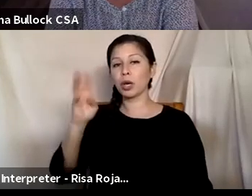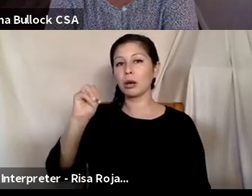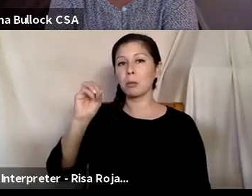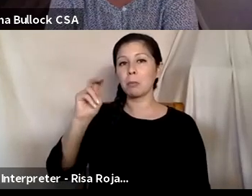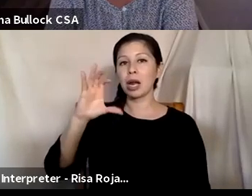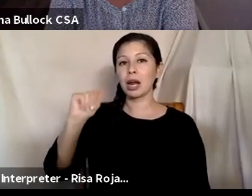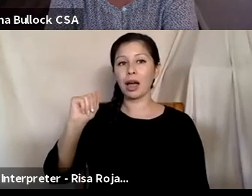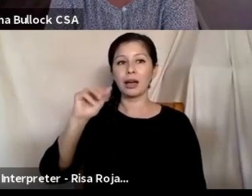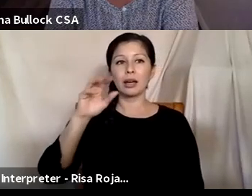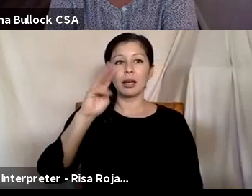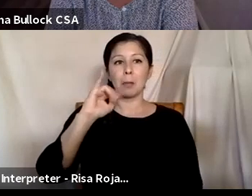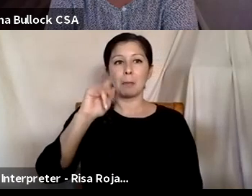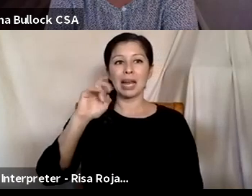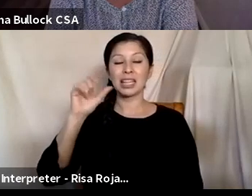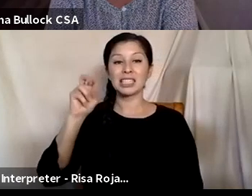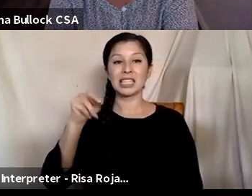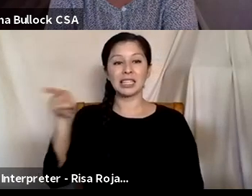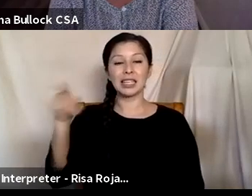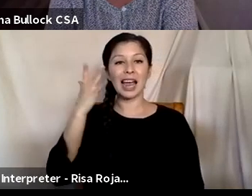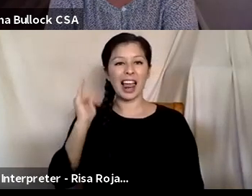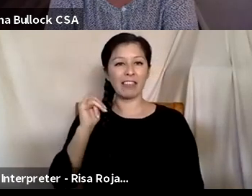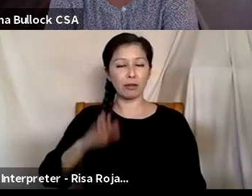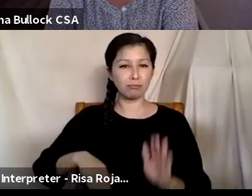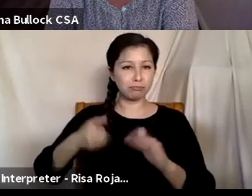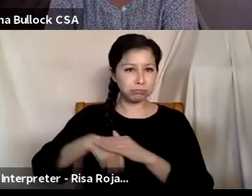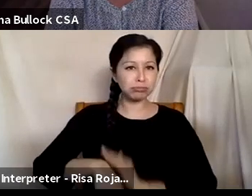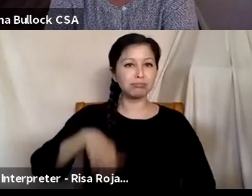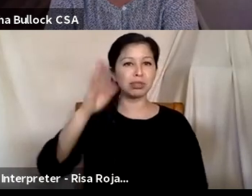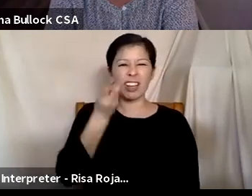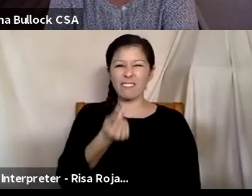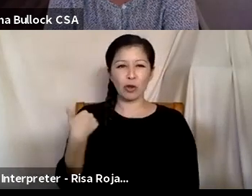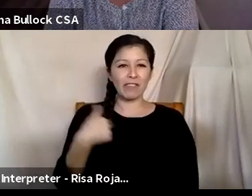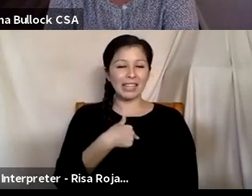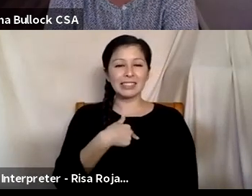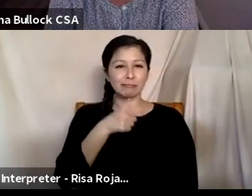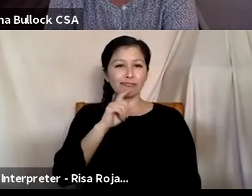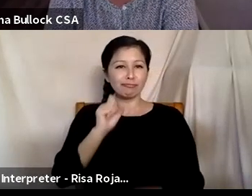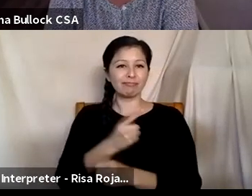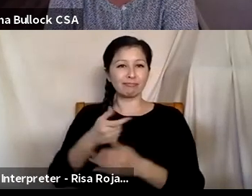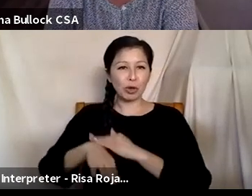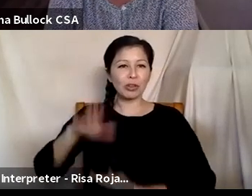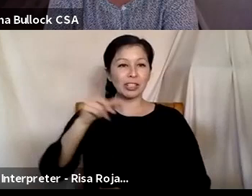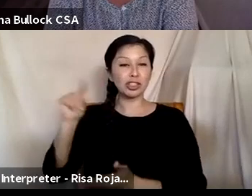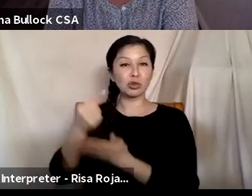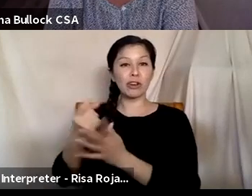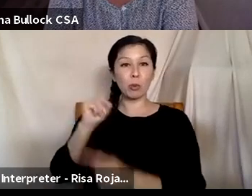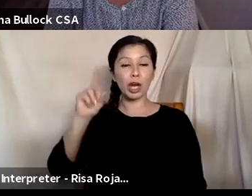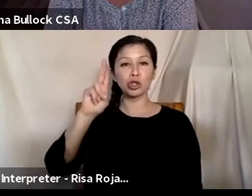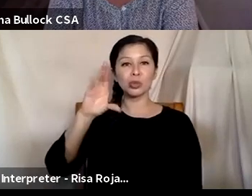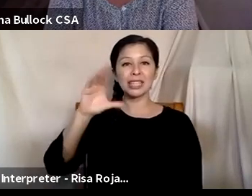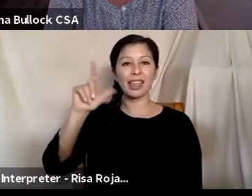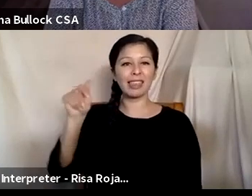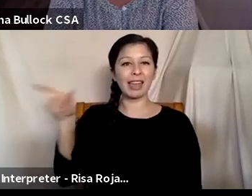Mikkelsen. Monika is California native, very few of us around, but she's one of those. She graduated from UCLA, has